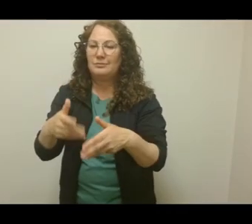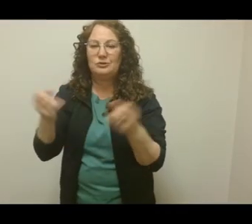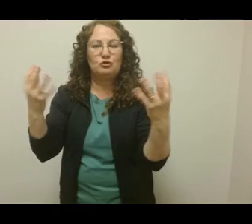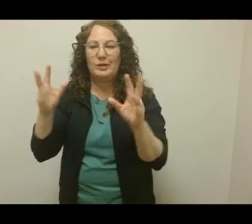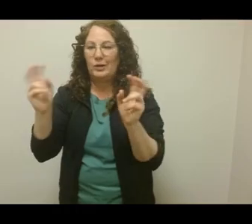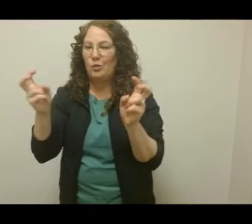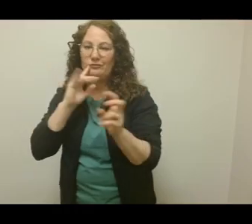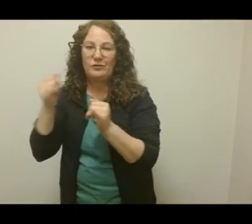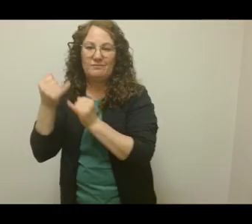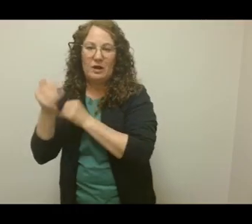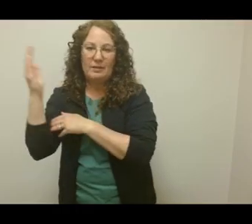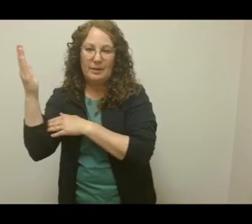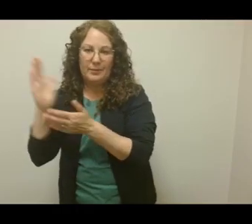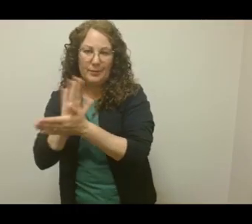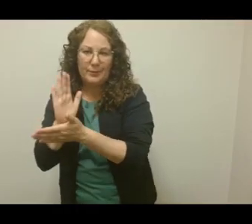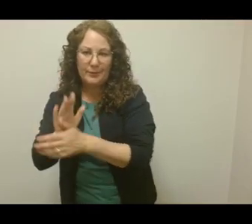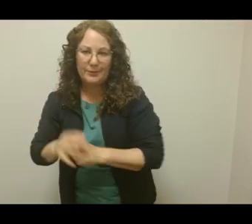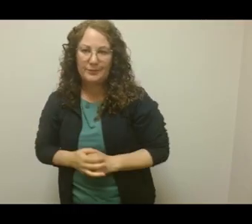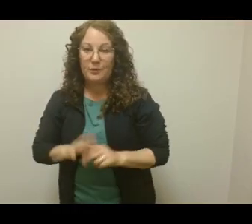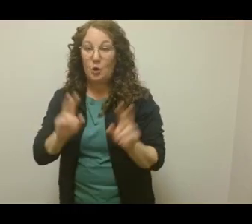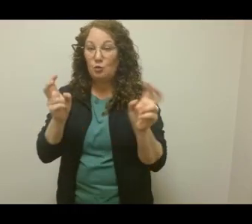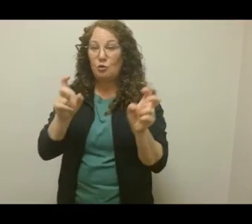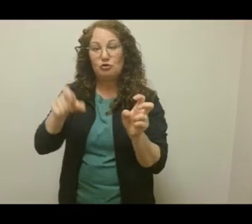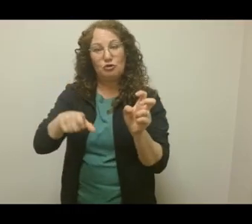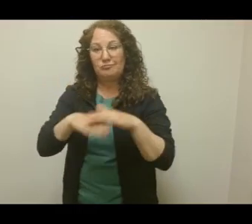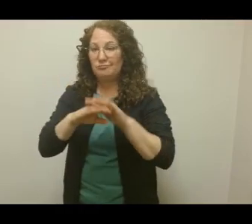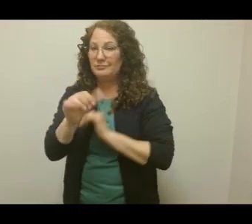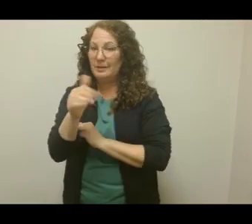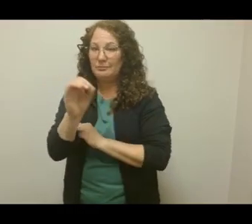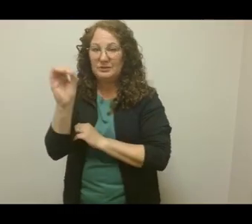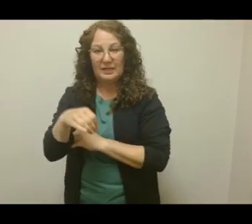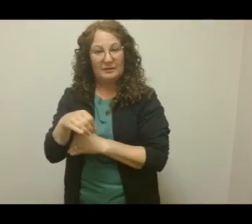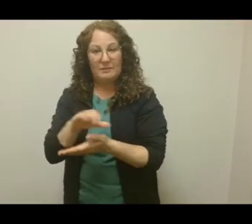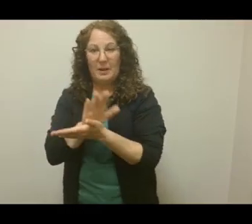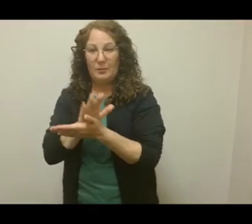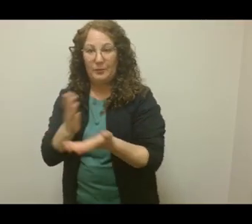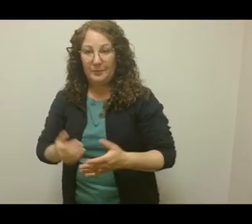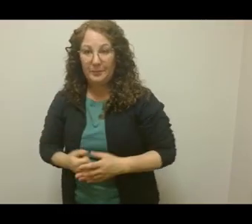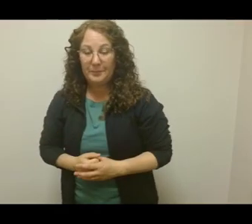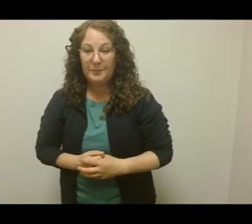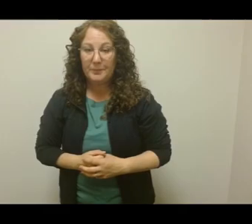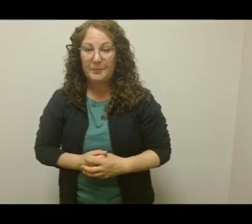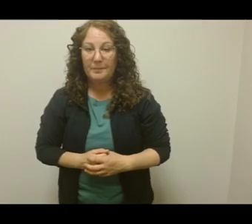their papers. Quotes should only make up 10% of a paper.